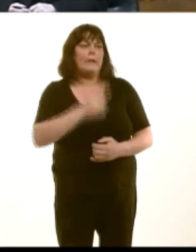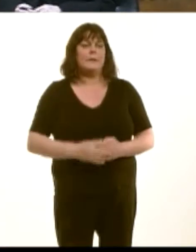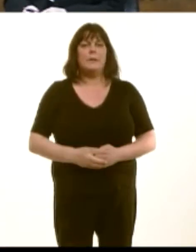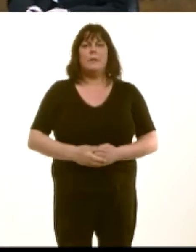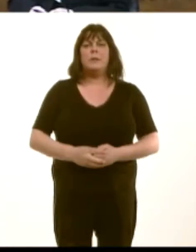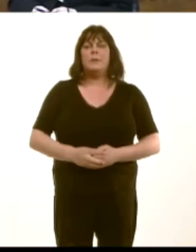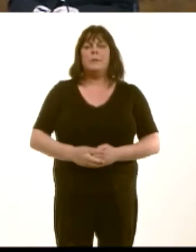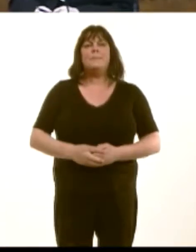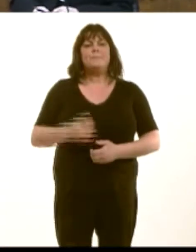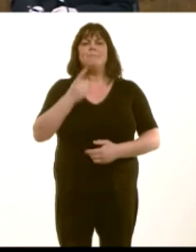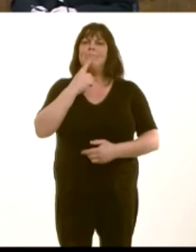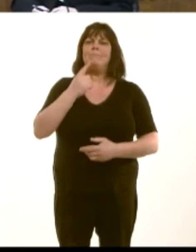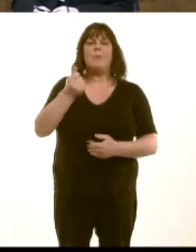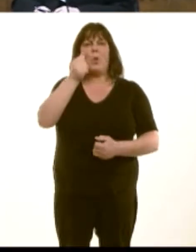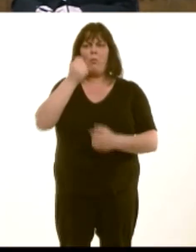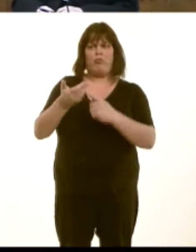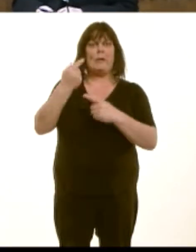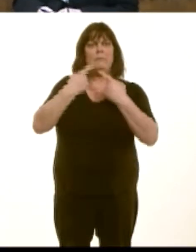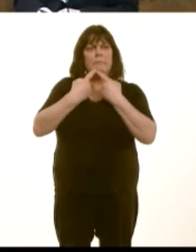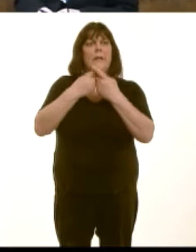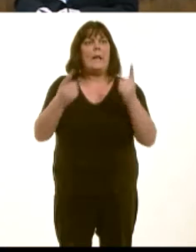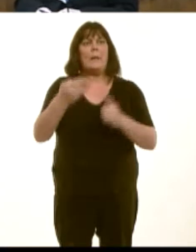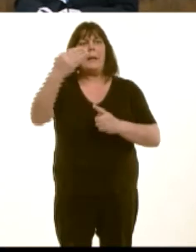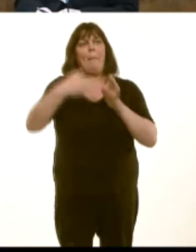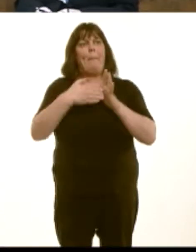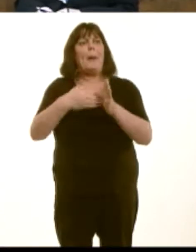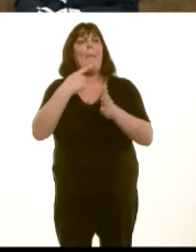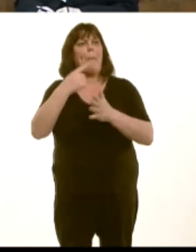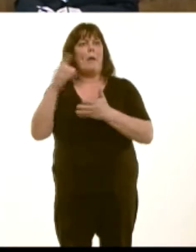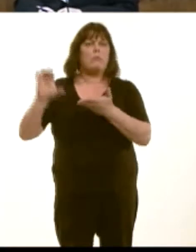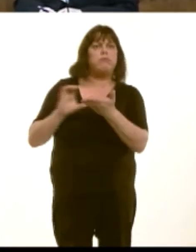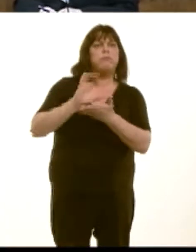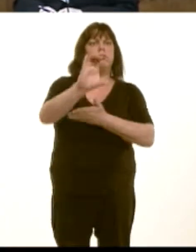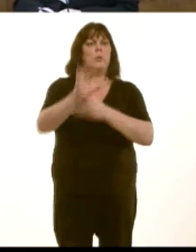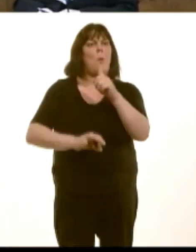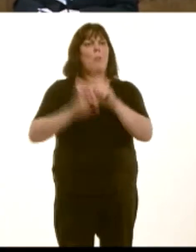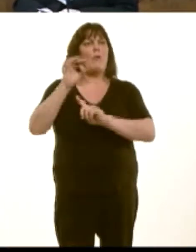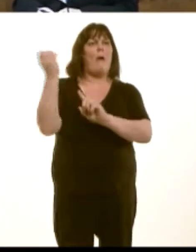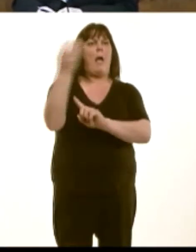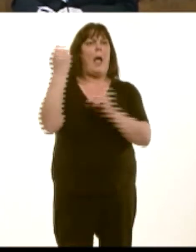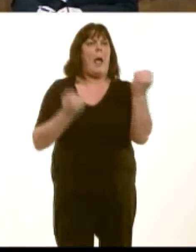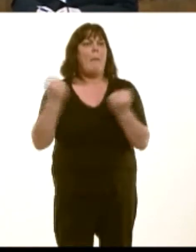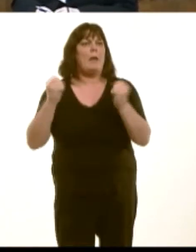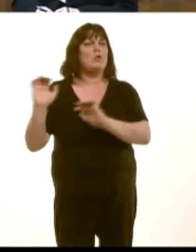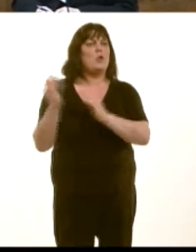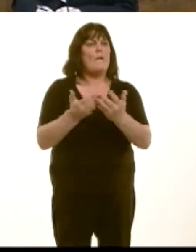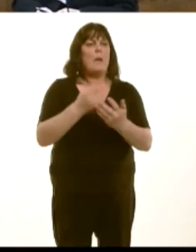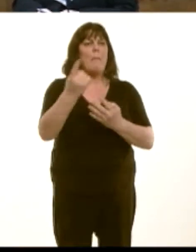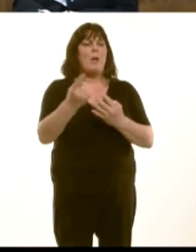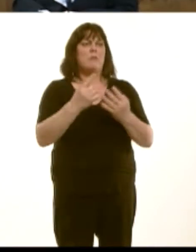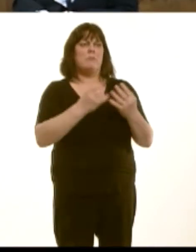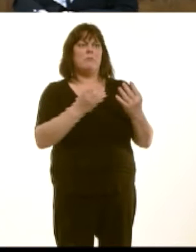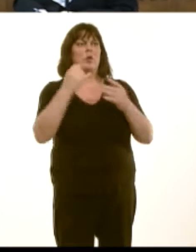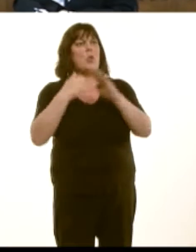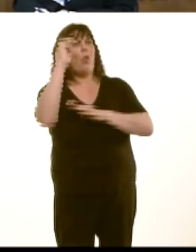million investment recently announced to improve the performance of the ambulance service, but new figures show that 1 in 6 calls in